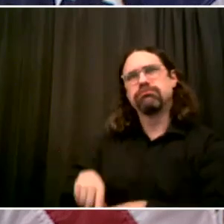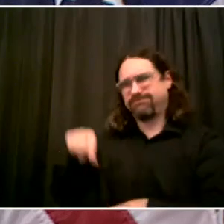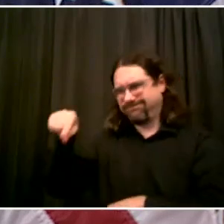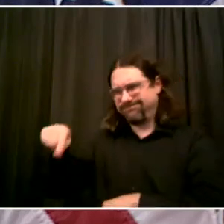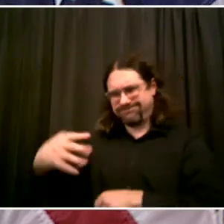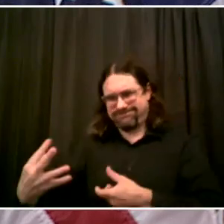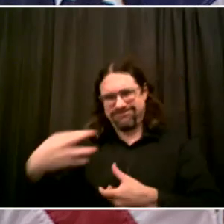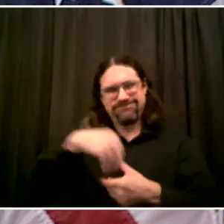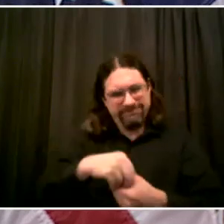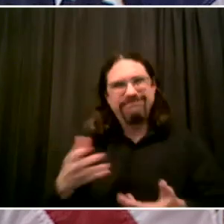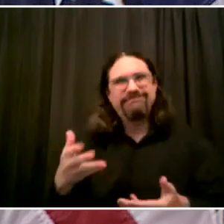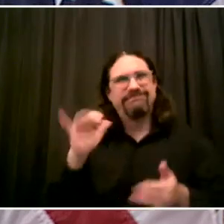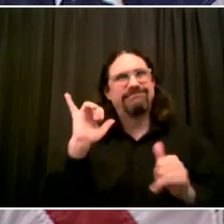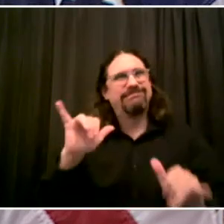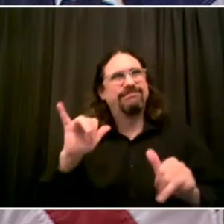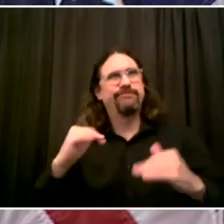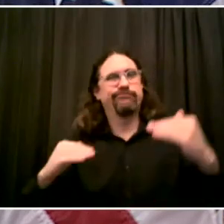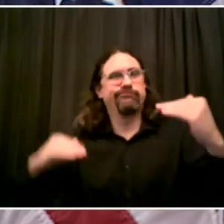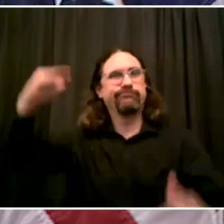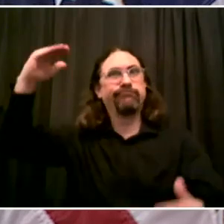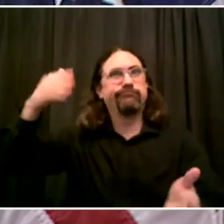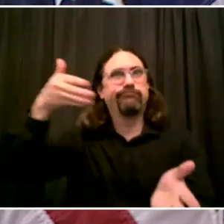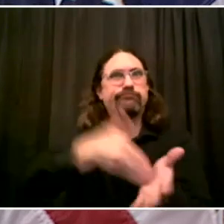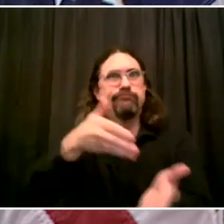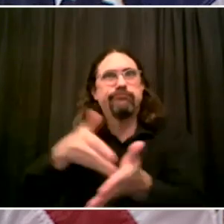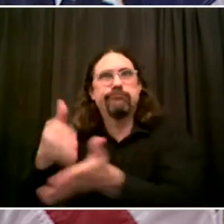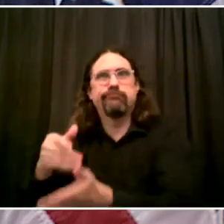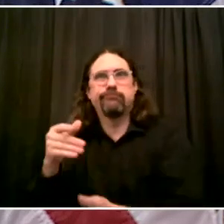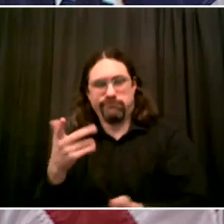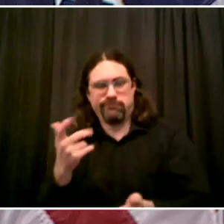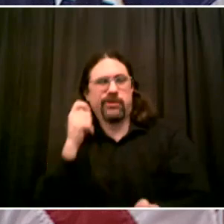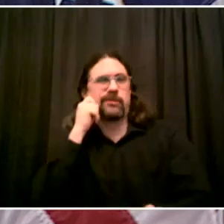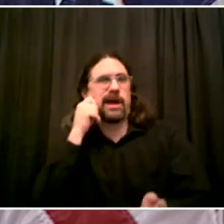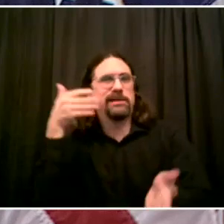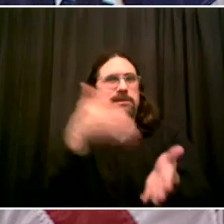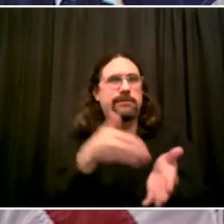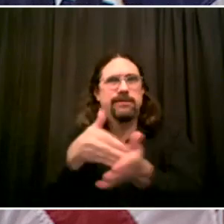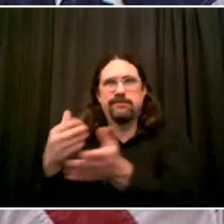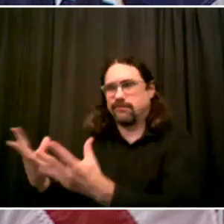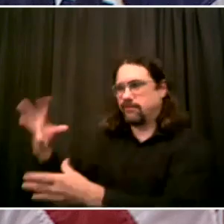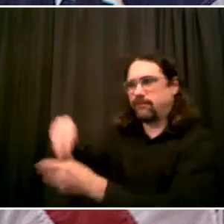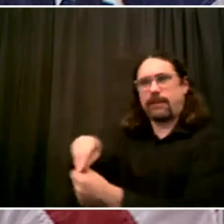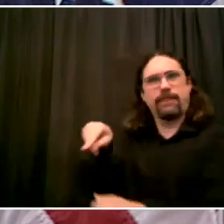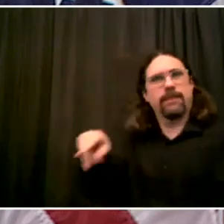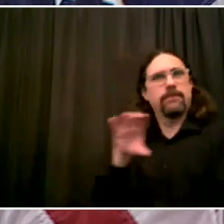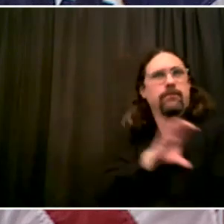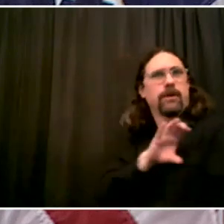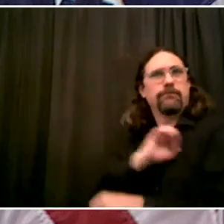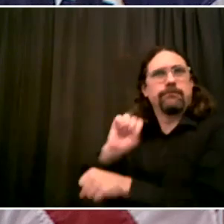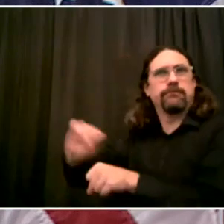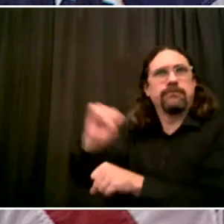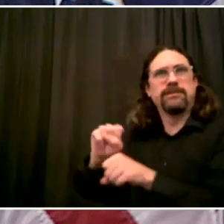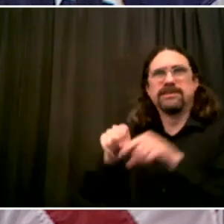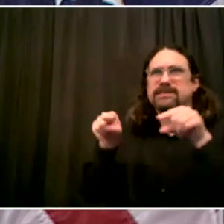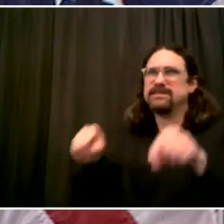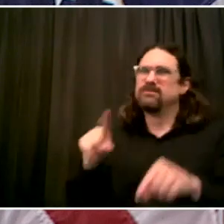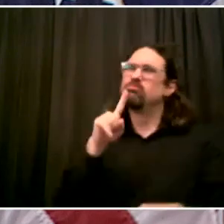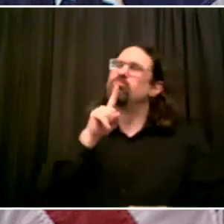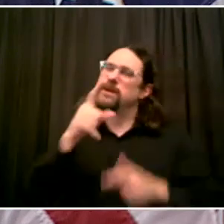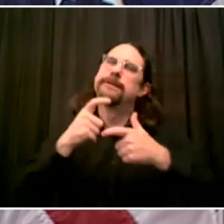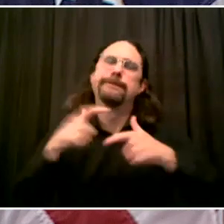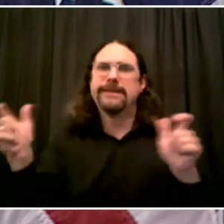history, even though it hangs over us so heavily. And that will take a better disciplinary system, that will take more